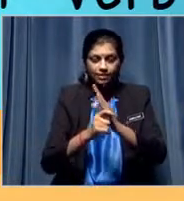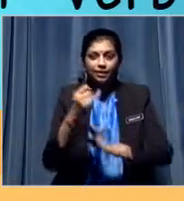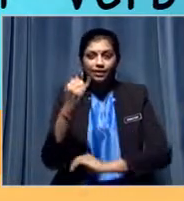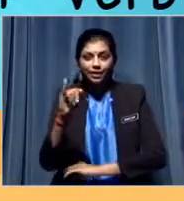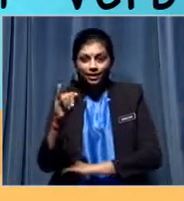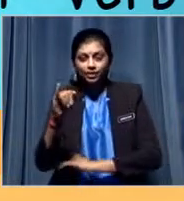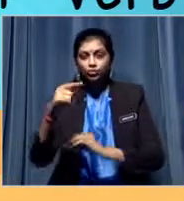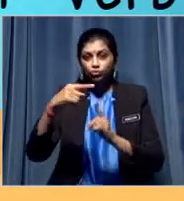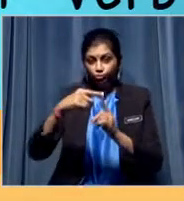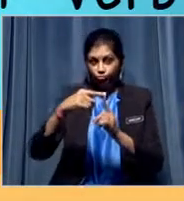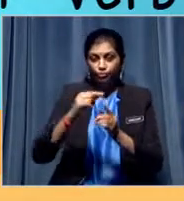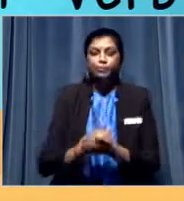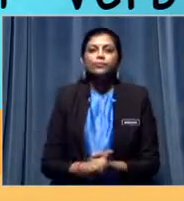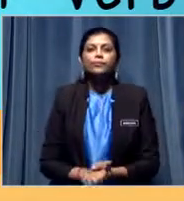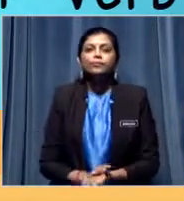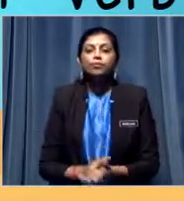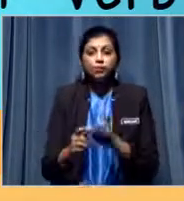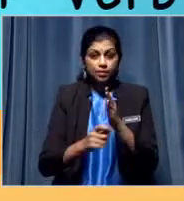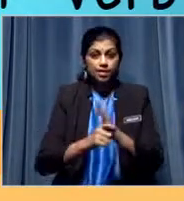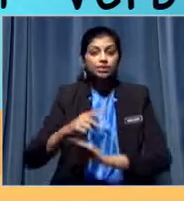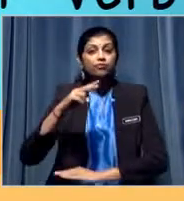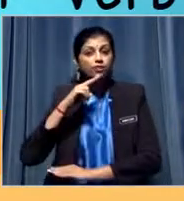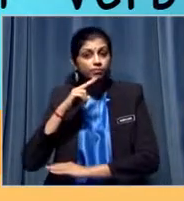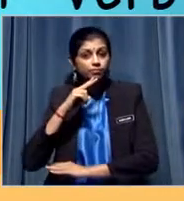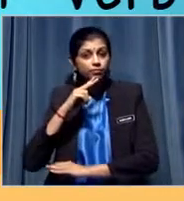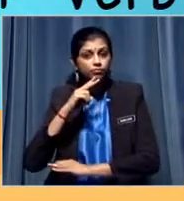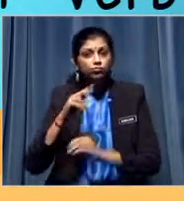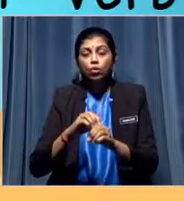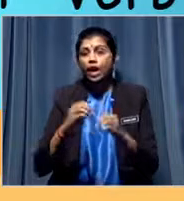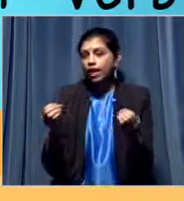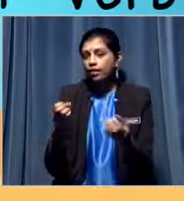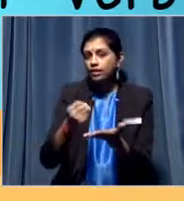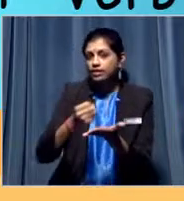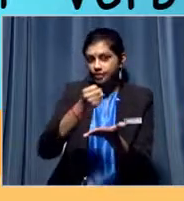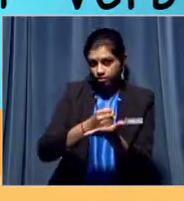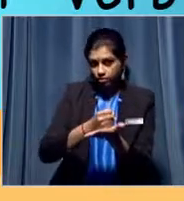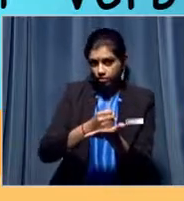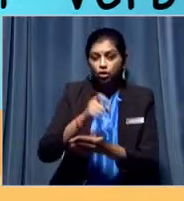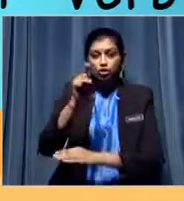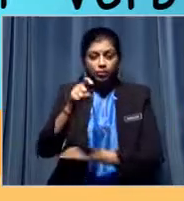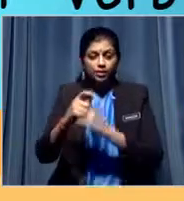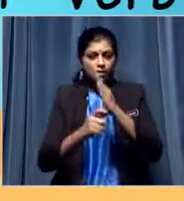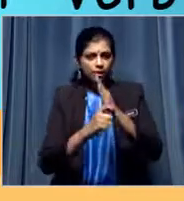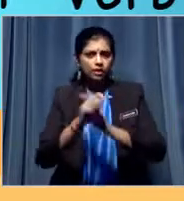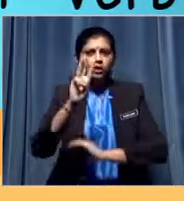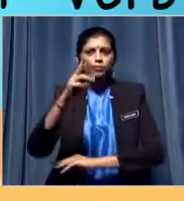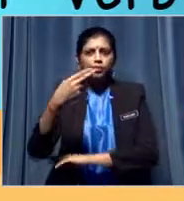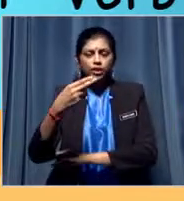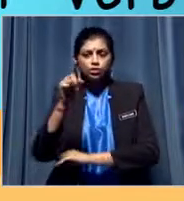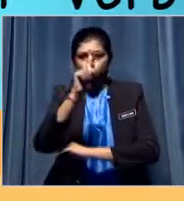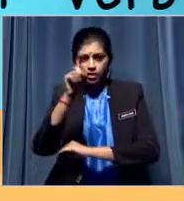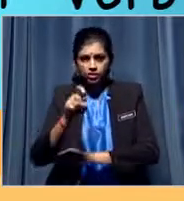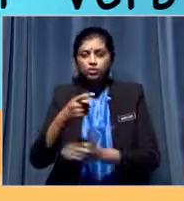verb. For the other subjects, you have to put WH questions like what,